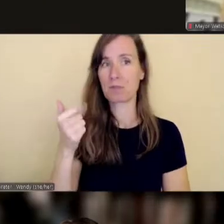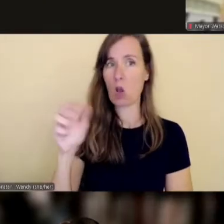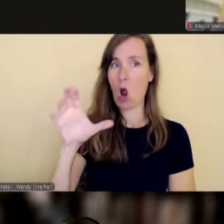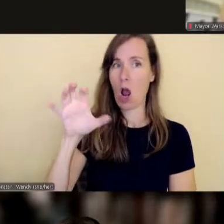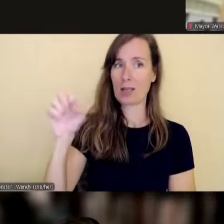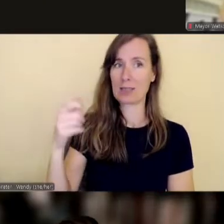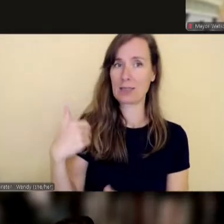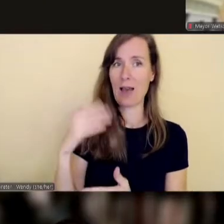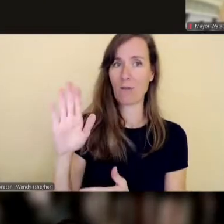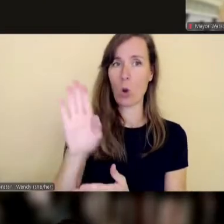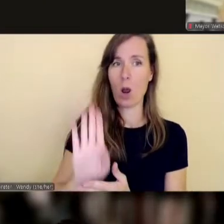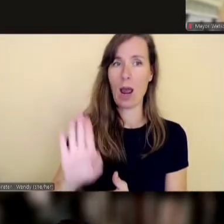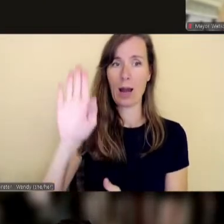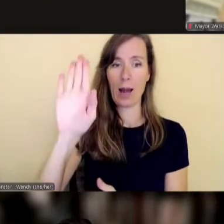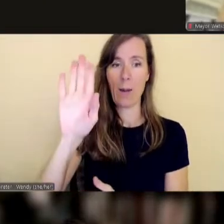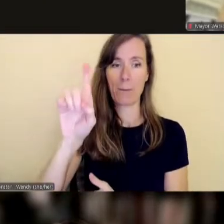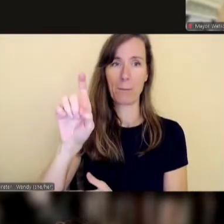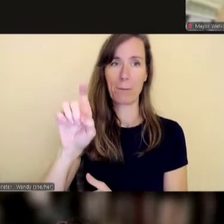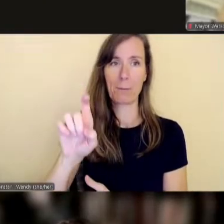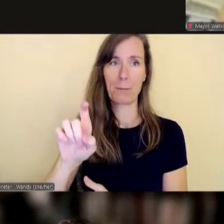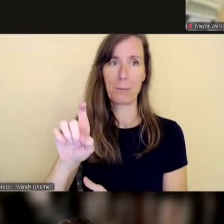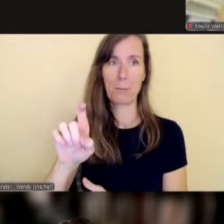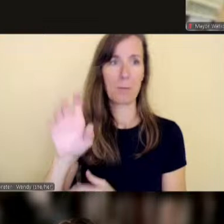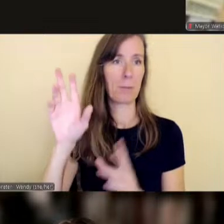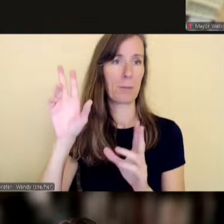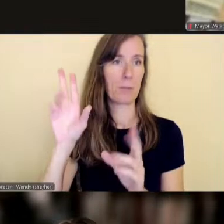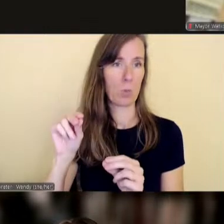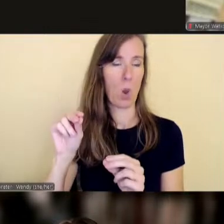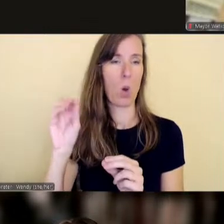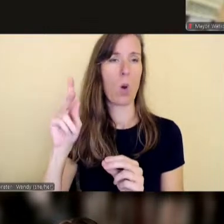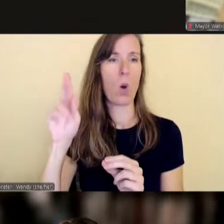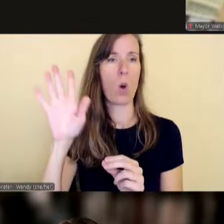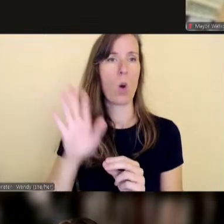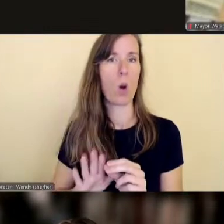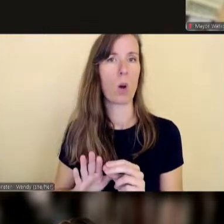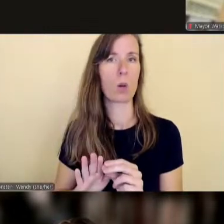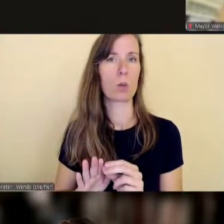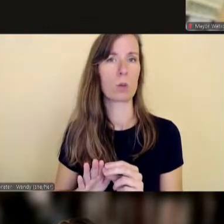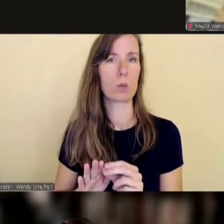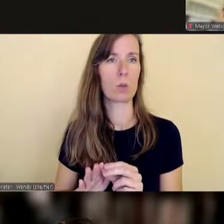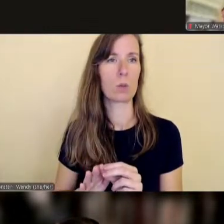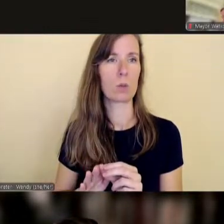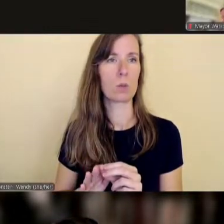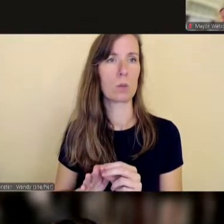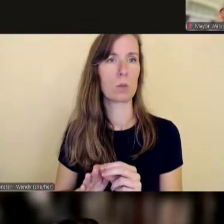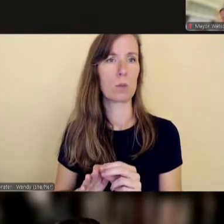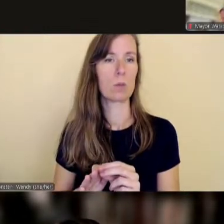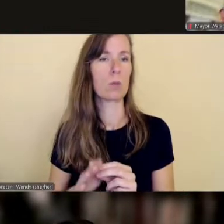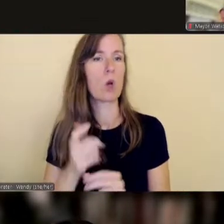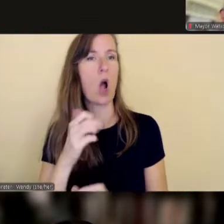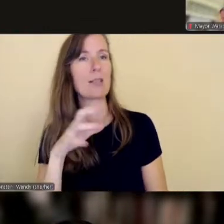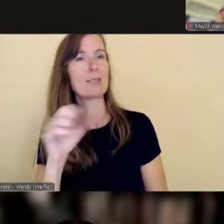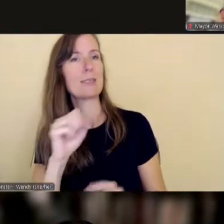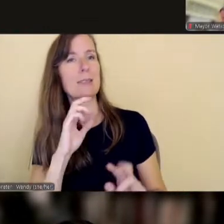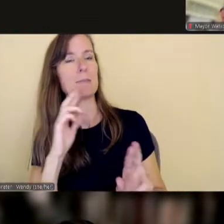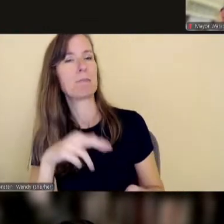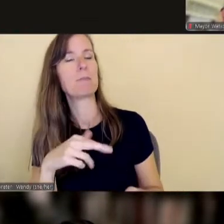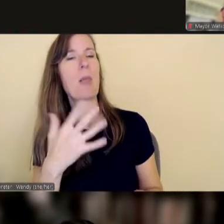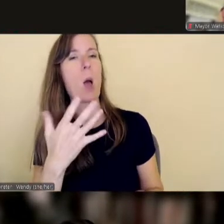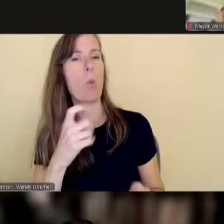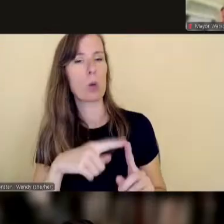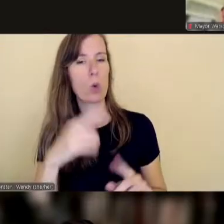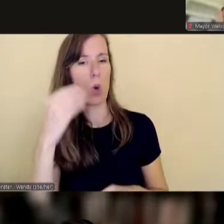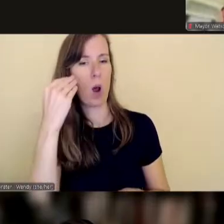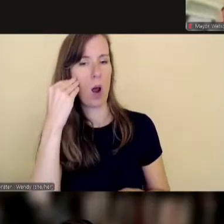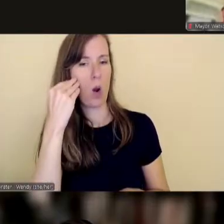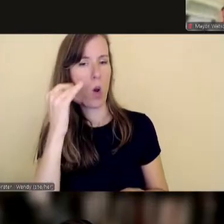I can't see that screen. No, your hand's down, but did you? Go ahead. No, sir. I just wanted to know if you guys were able to hear